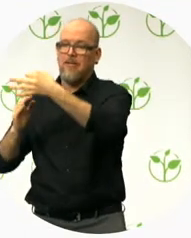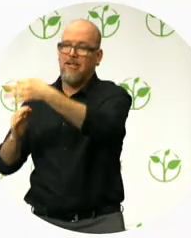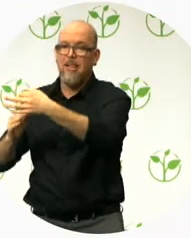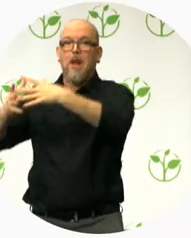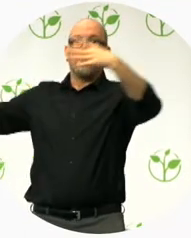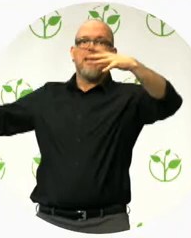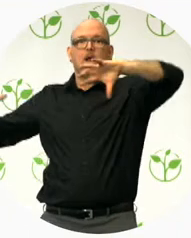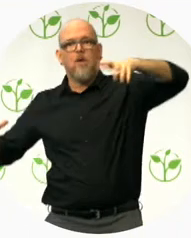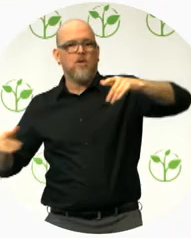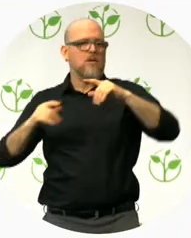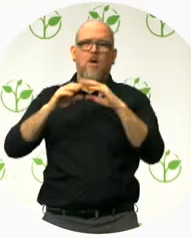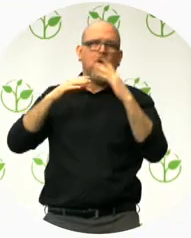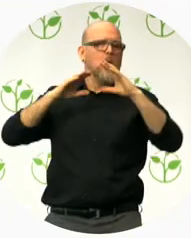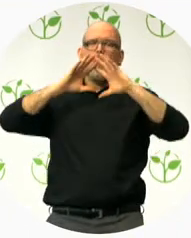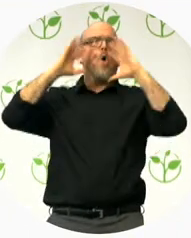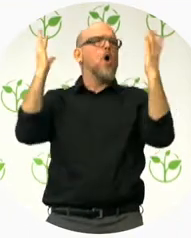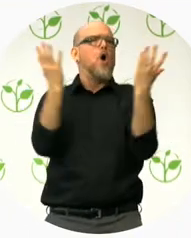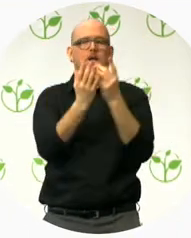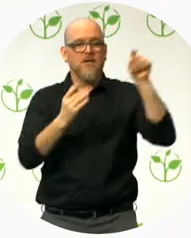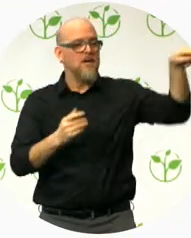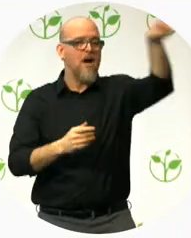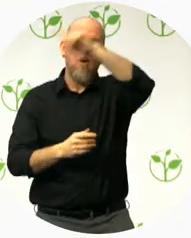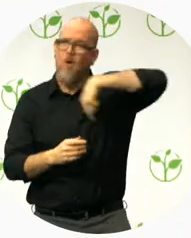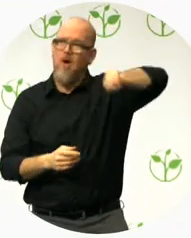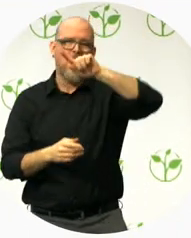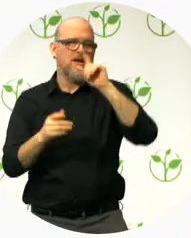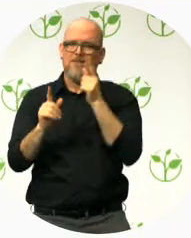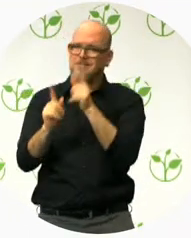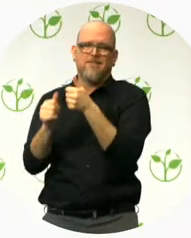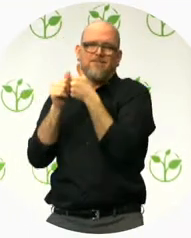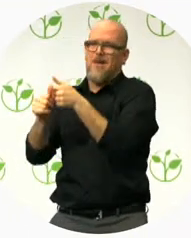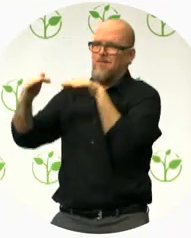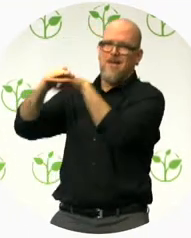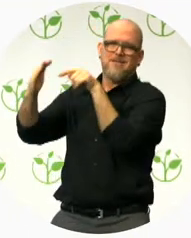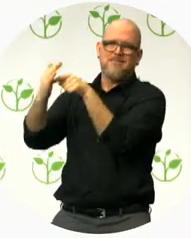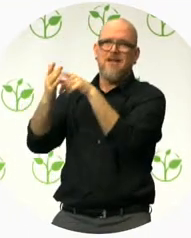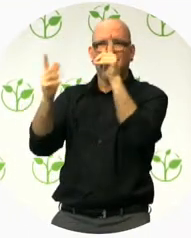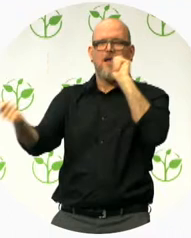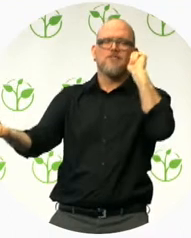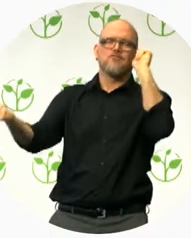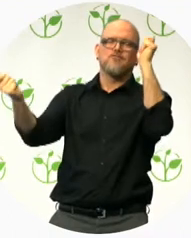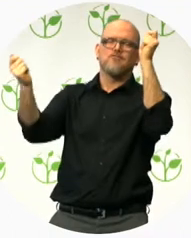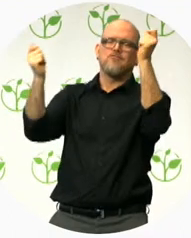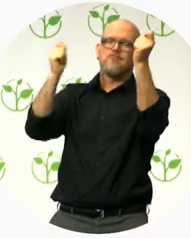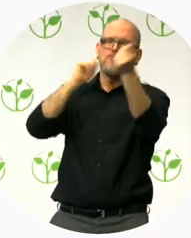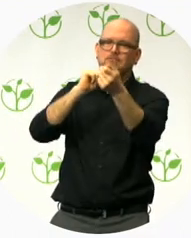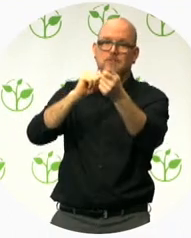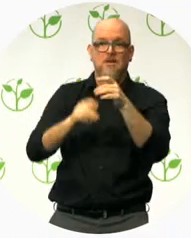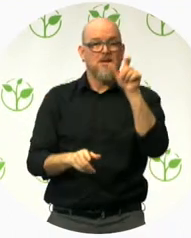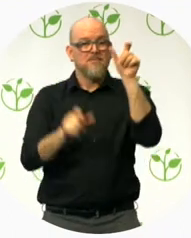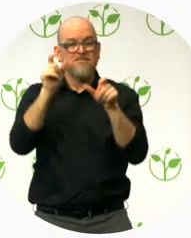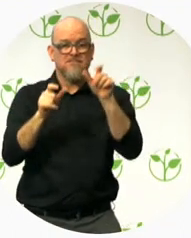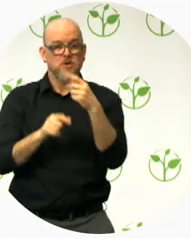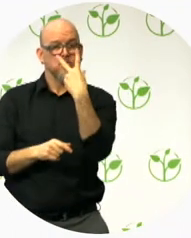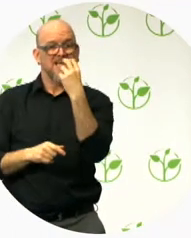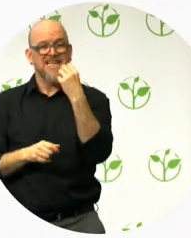going to be completely different in the next 20, 30 years. The majority of the population of the world will be living 60% and more